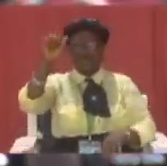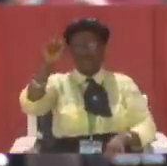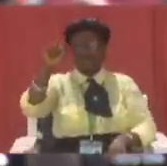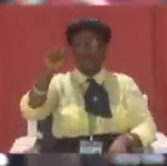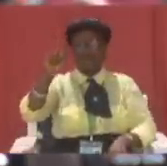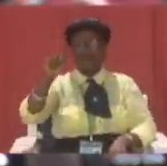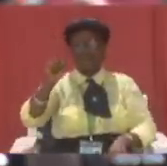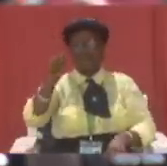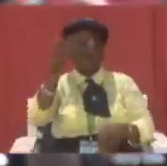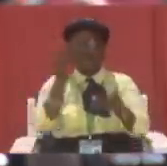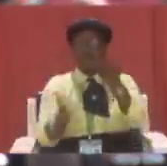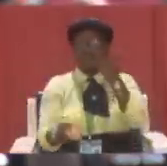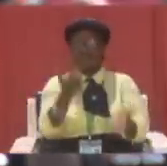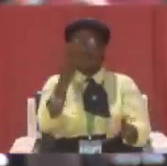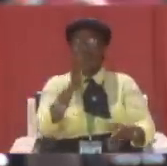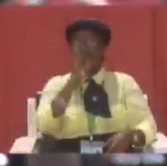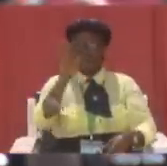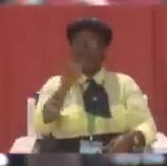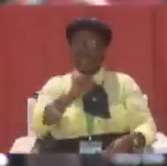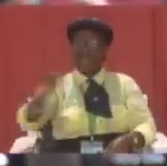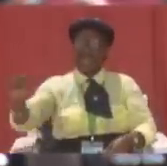Maybe I will take